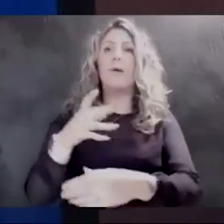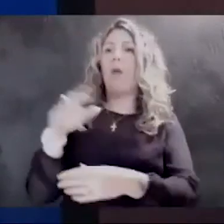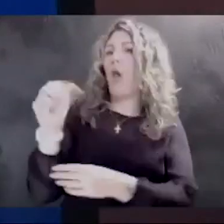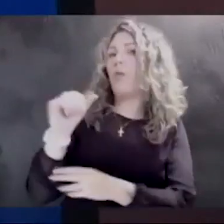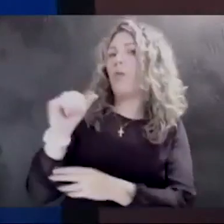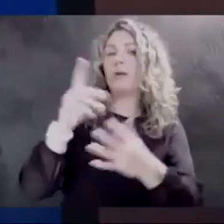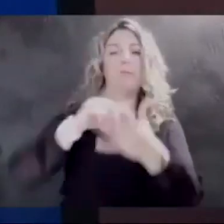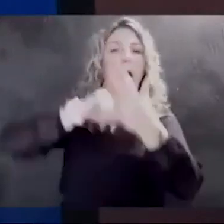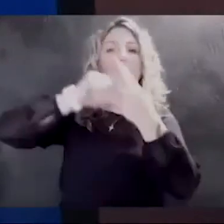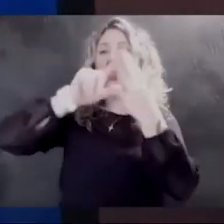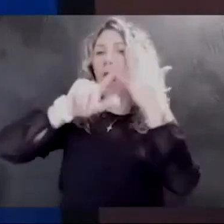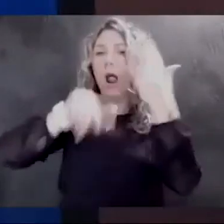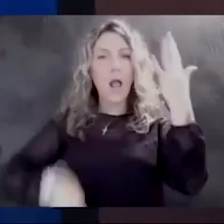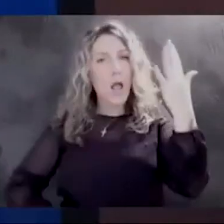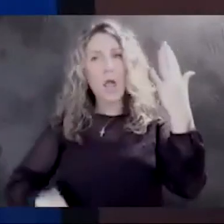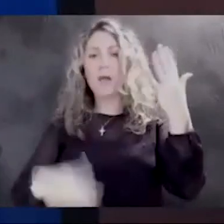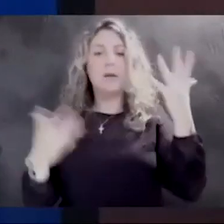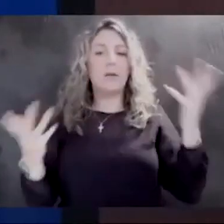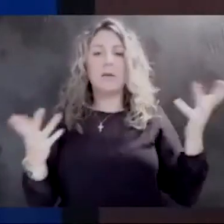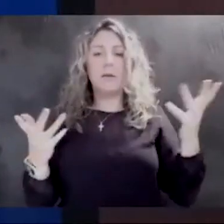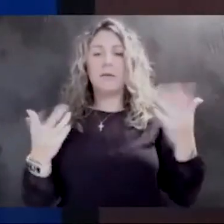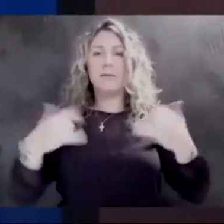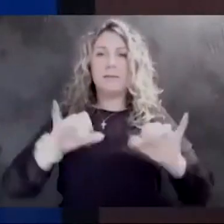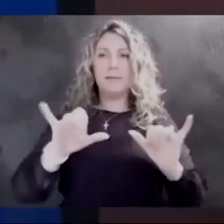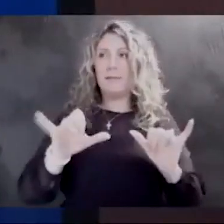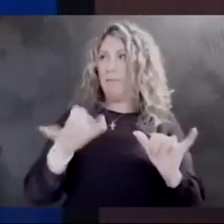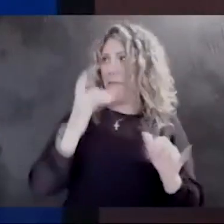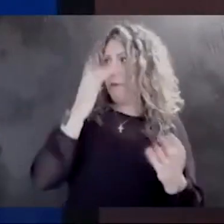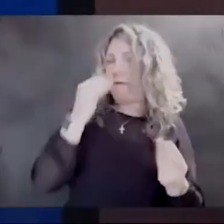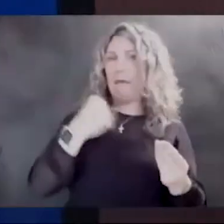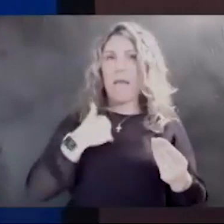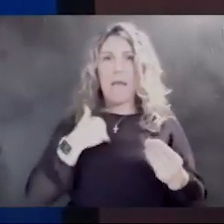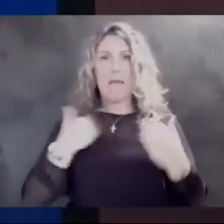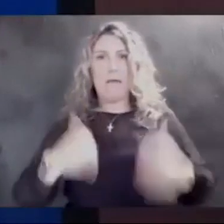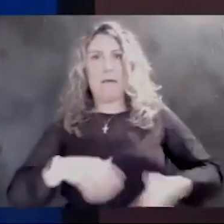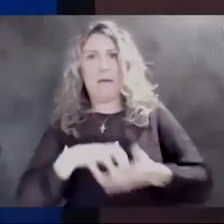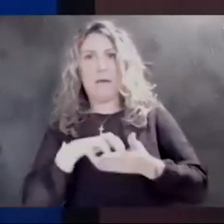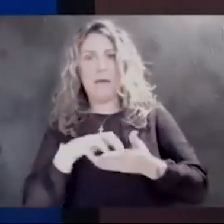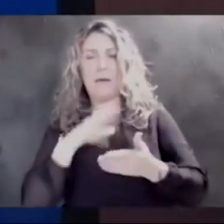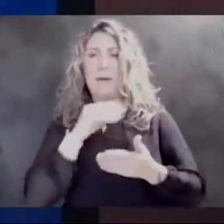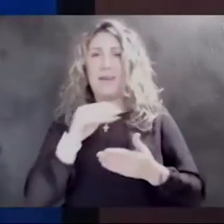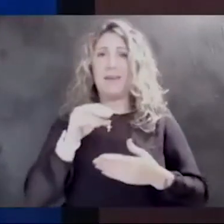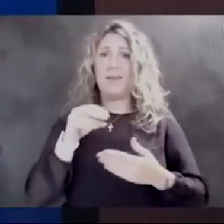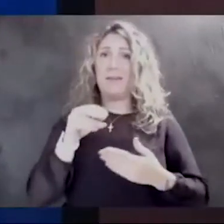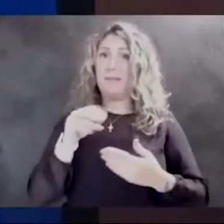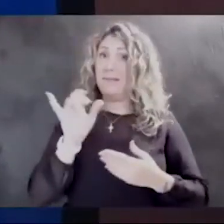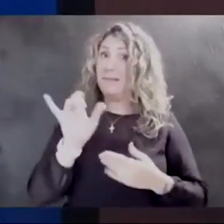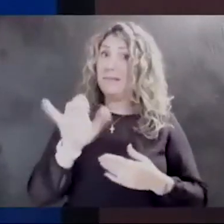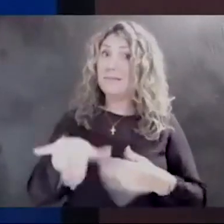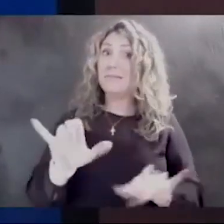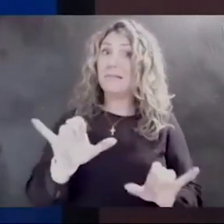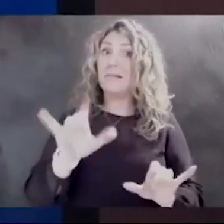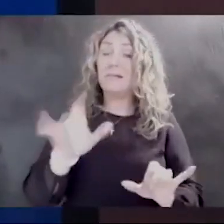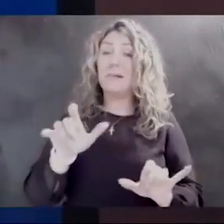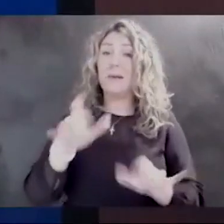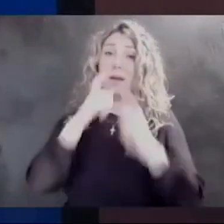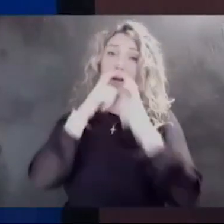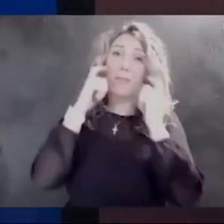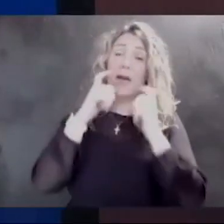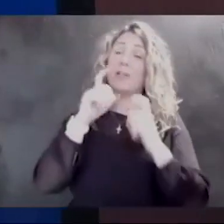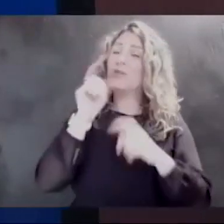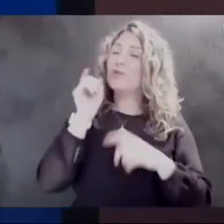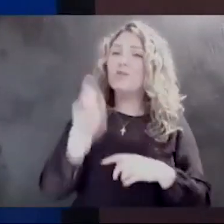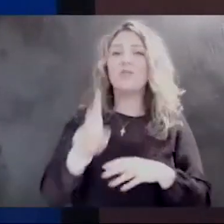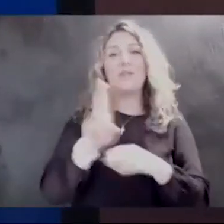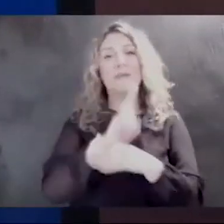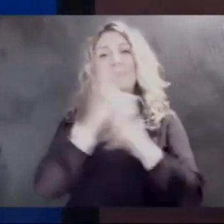lupus or what have you, you have to still think you're immunocompromised. And by gosh, you should still wear a mask wherever you go. I'm sorry, you should just wear a mask to